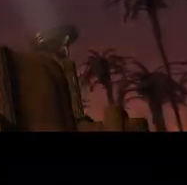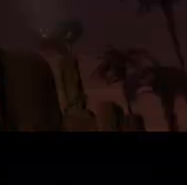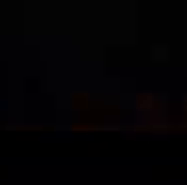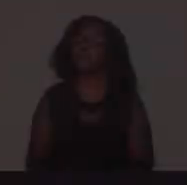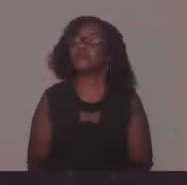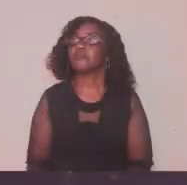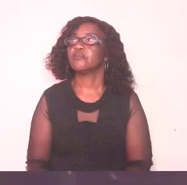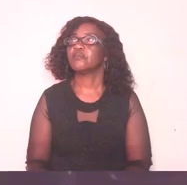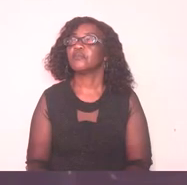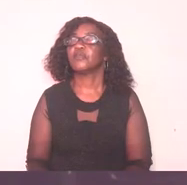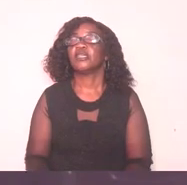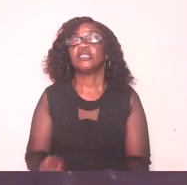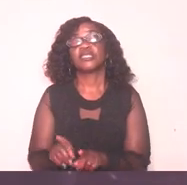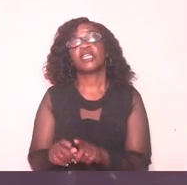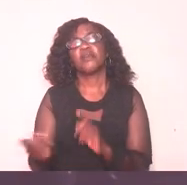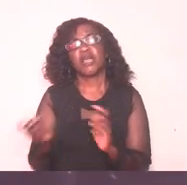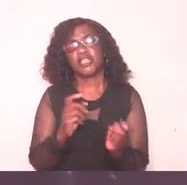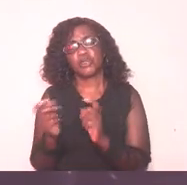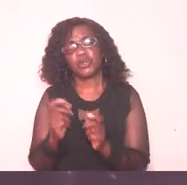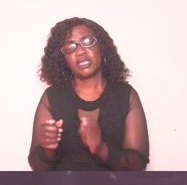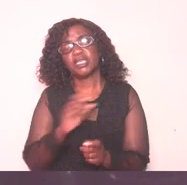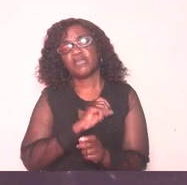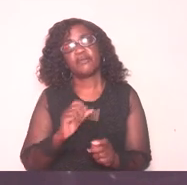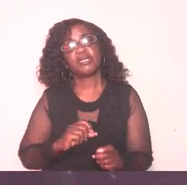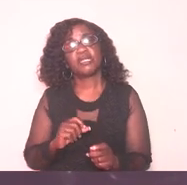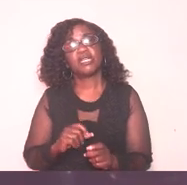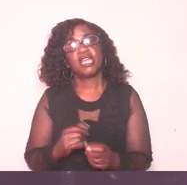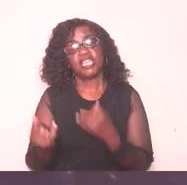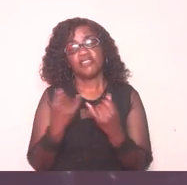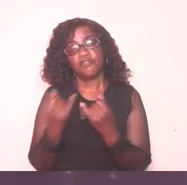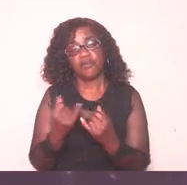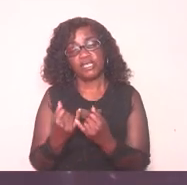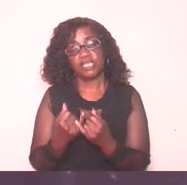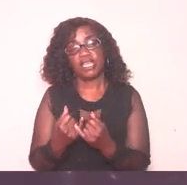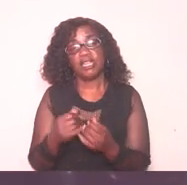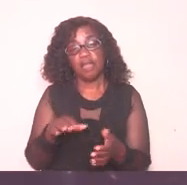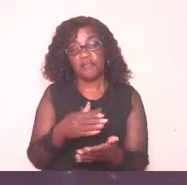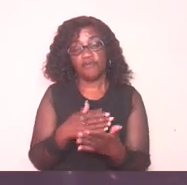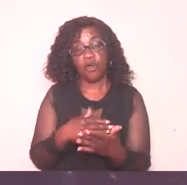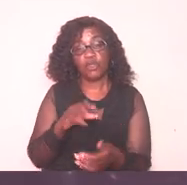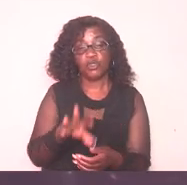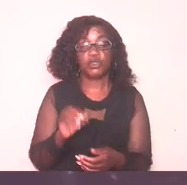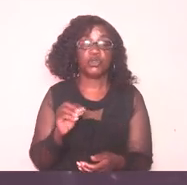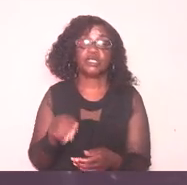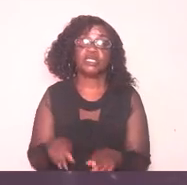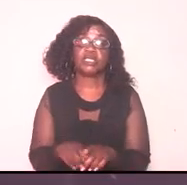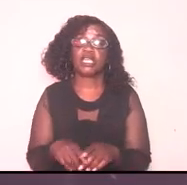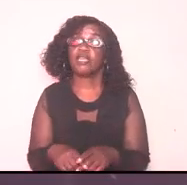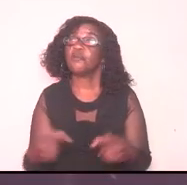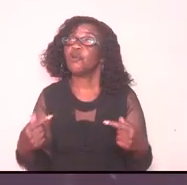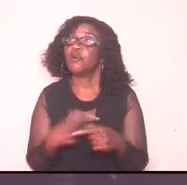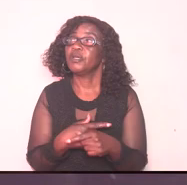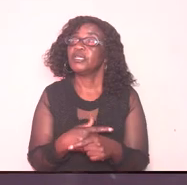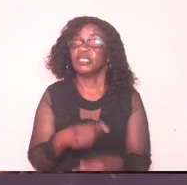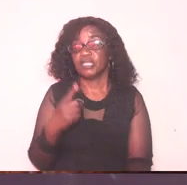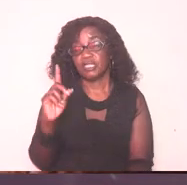So the major argument that side government is bringing to us today is this issue of informed consent. And as side opposition, what we're saying is that that's